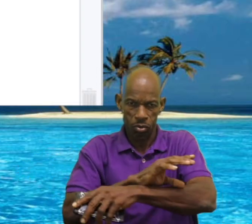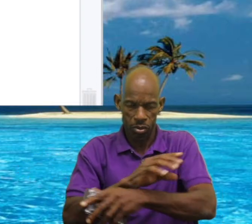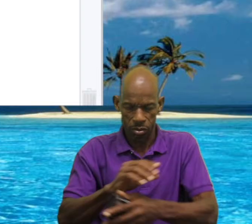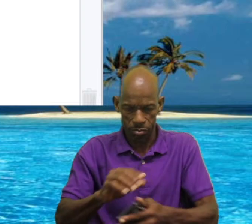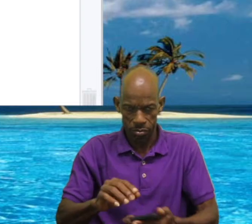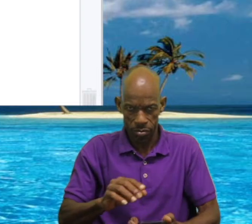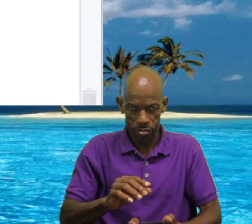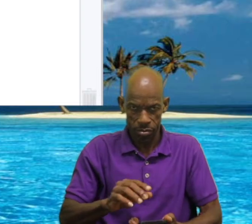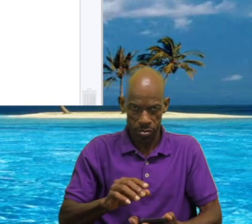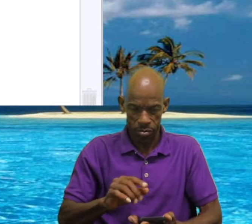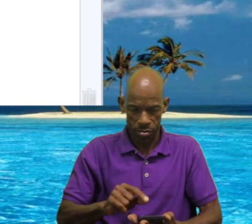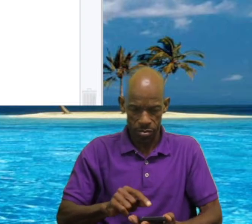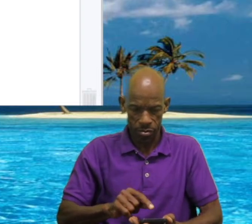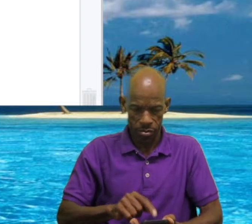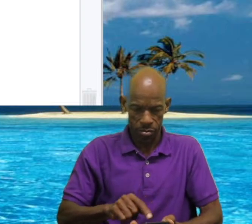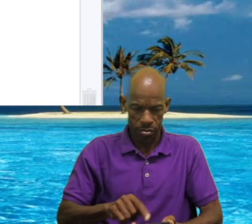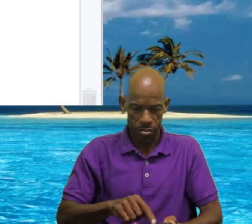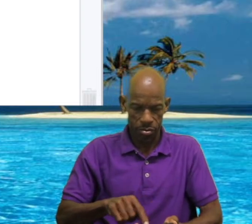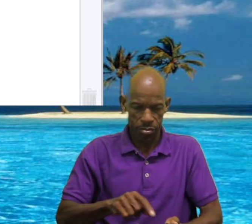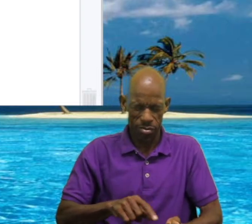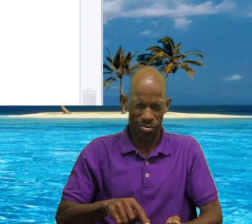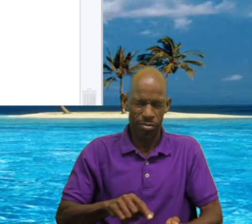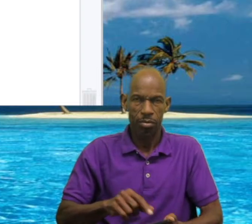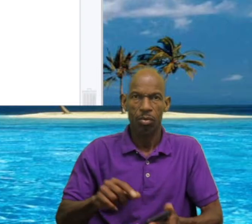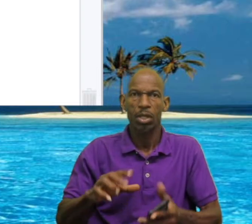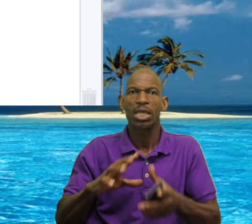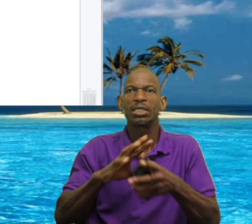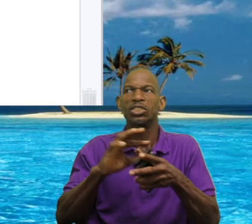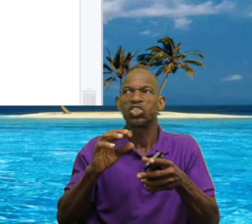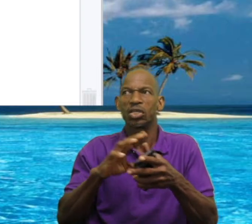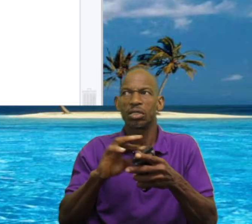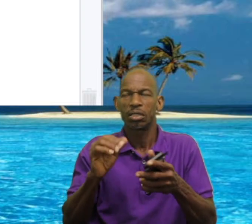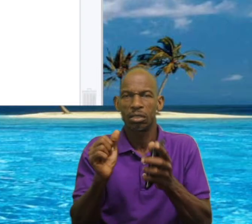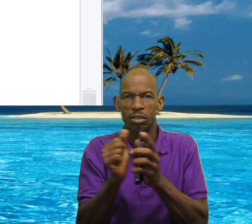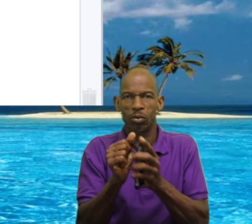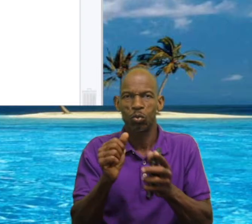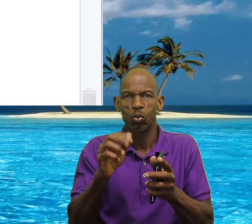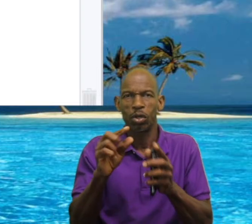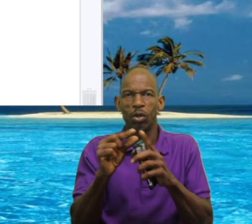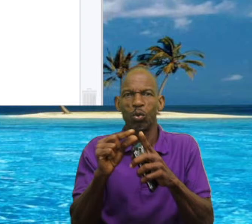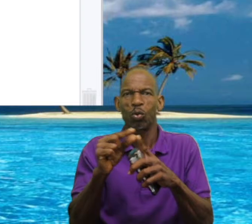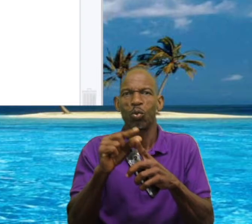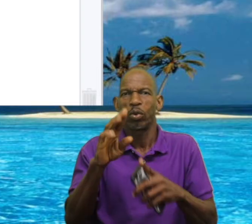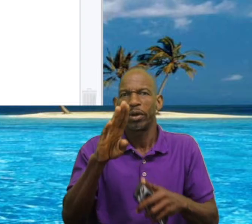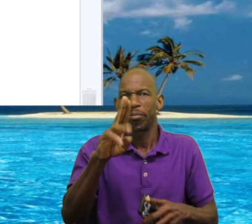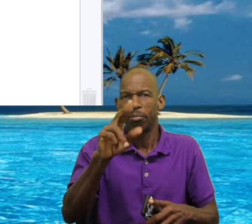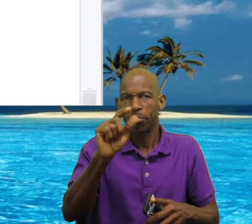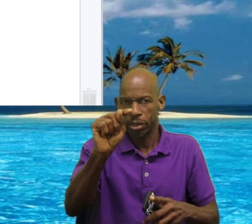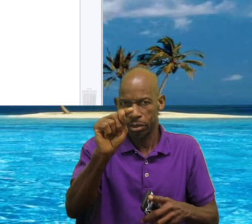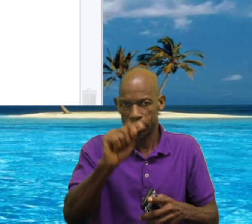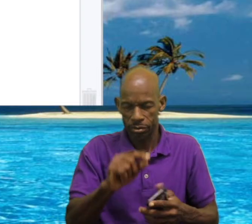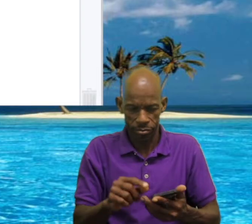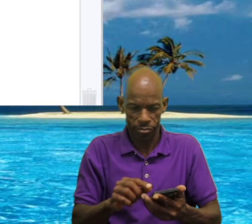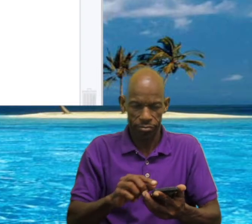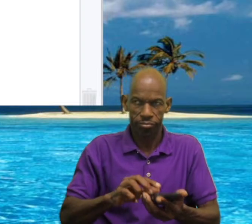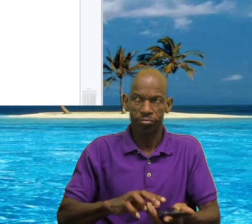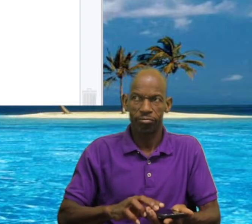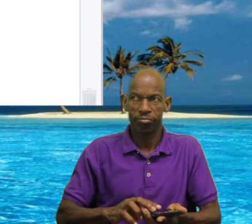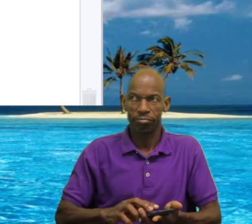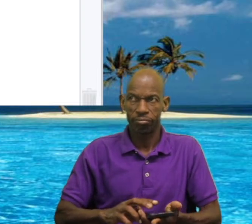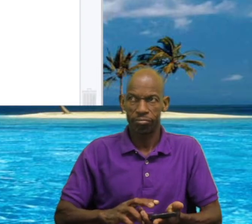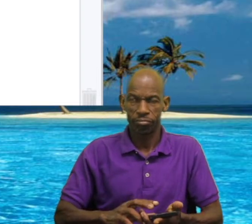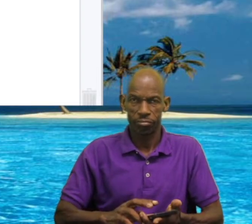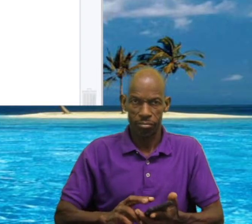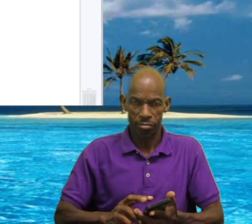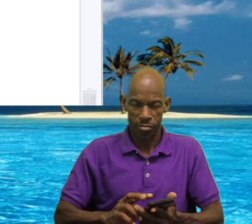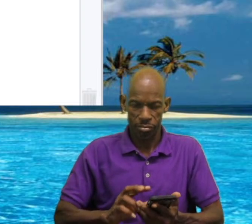as ideas that are opposites, right? So I want you to find sentences, and I'm circle in the word find.